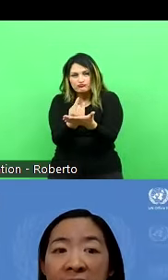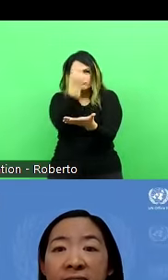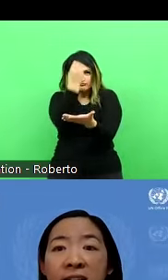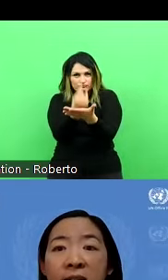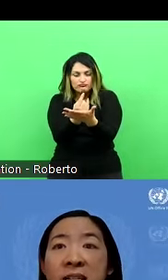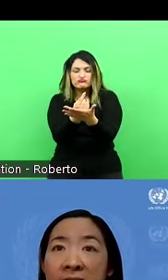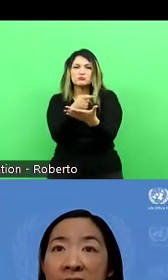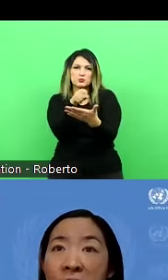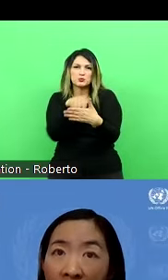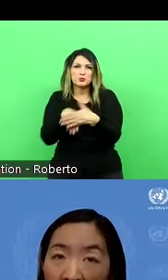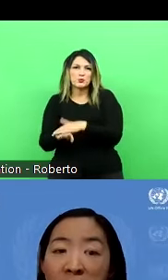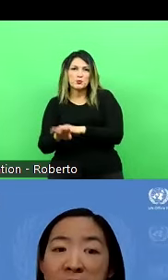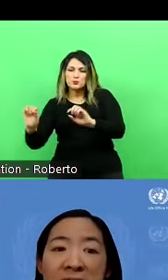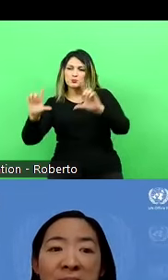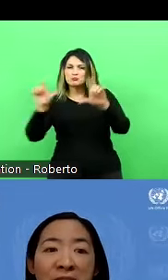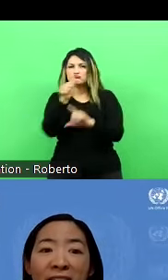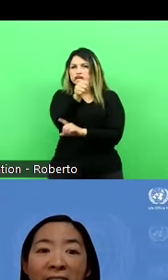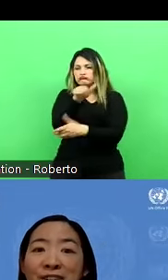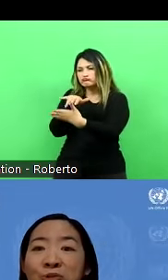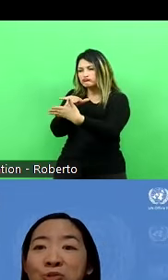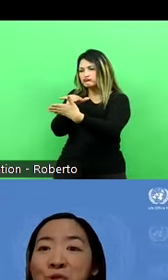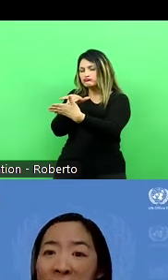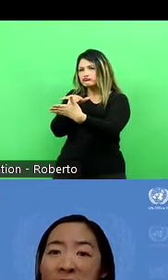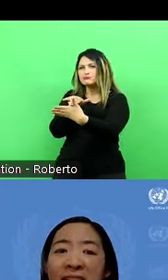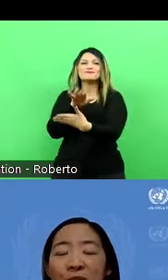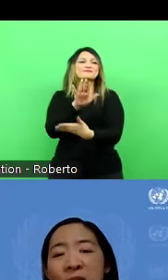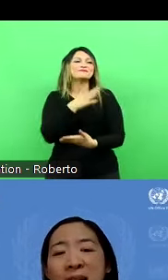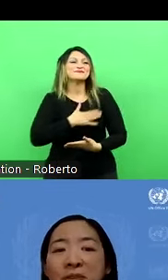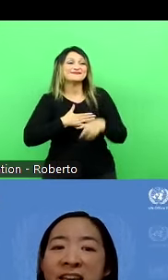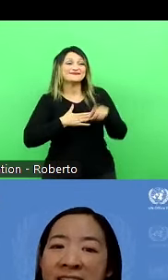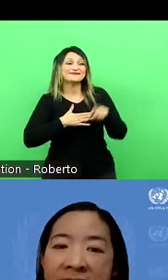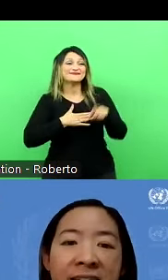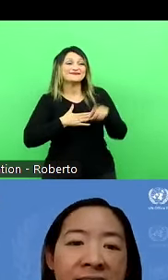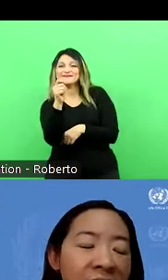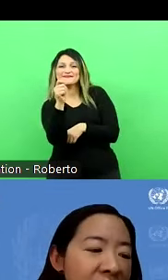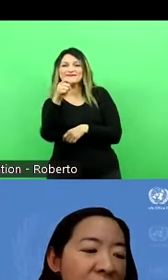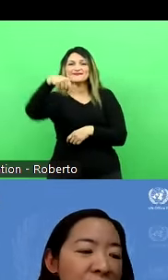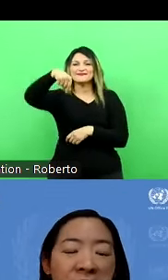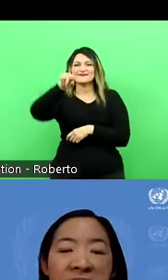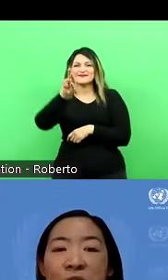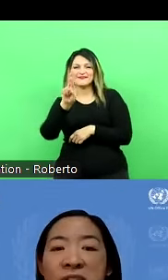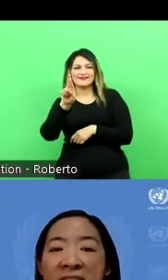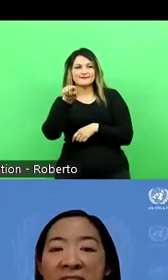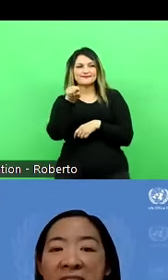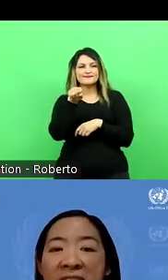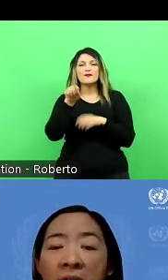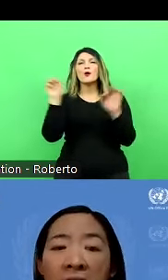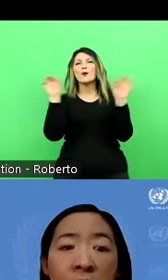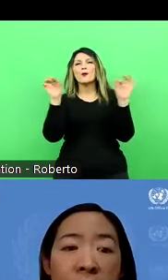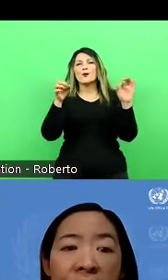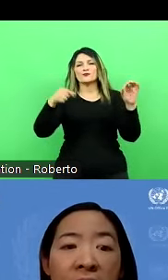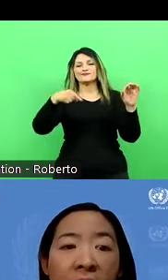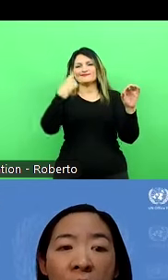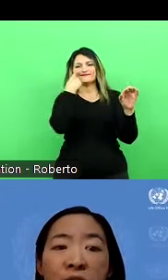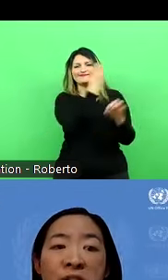website, slido.com, because I'm gonna ask you to join me in doing some of the exercise. So please do scan this QR